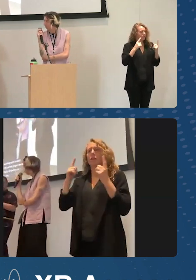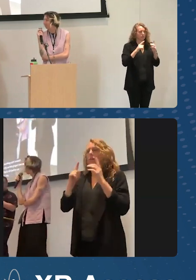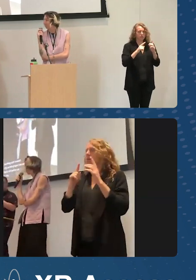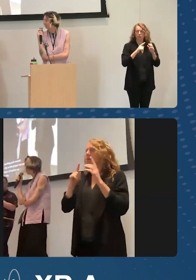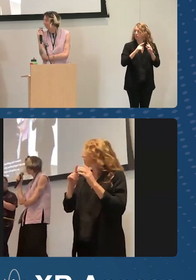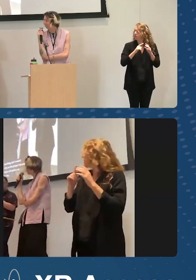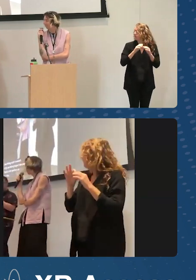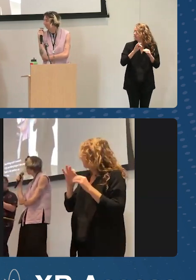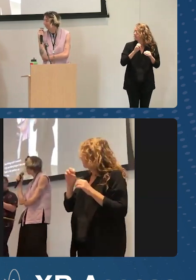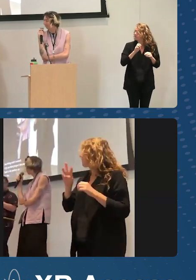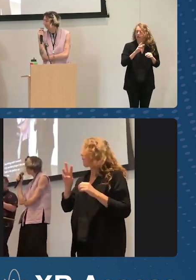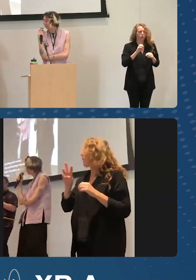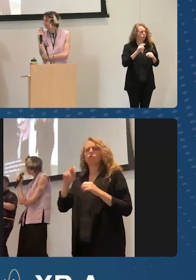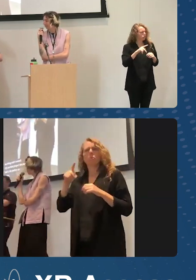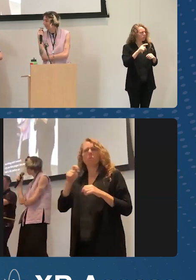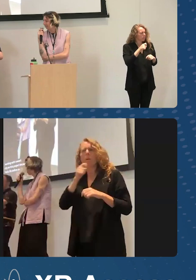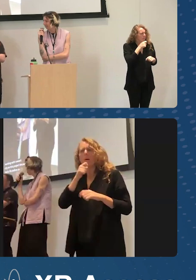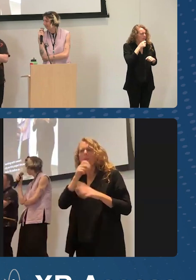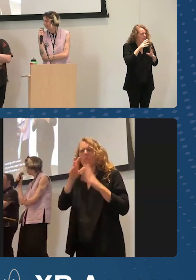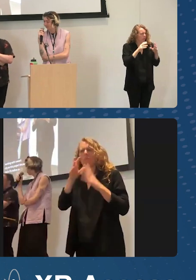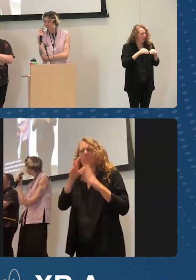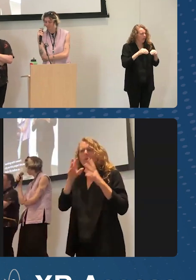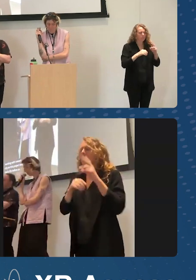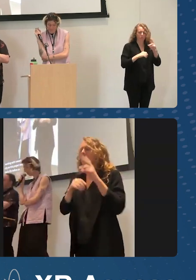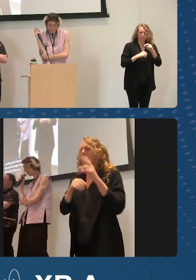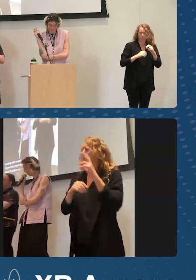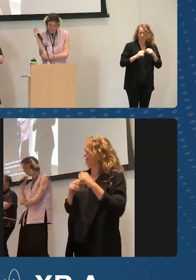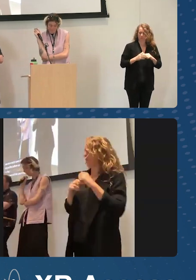Yo, did I go away? Oh, sorry.